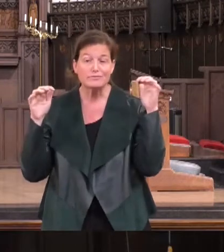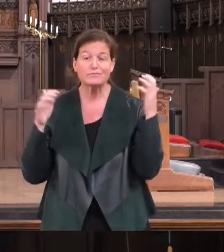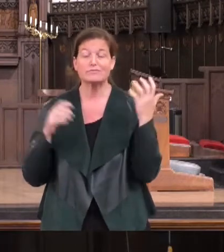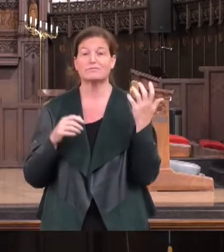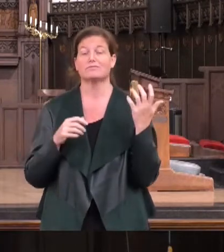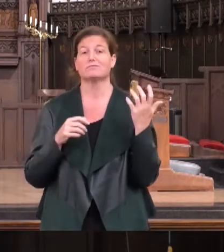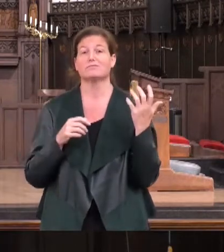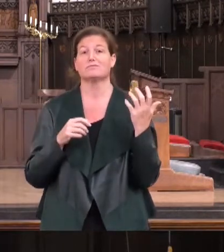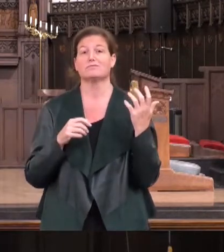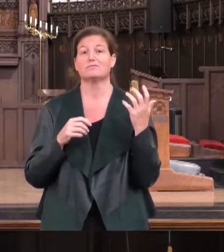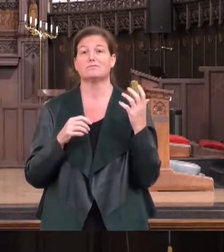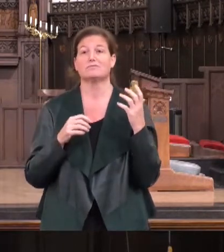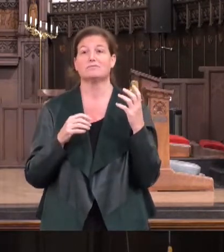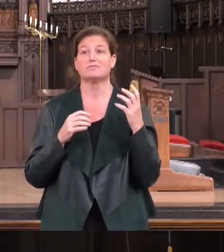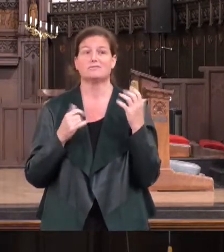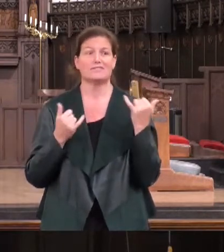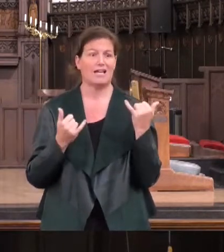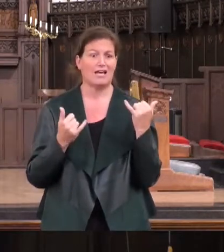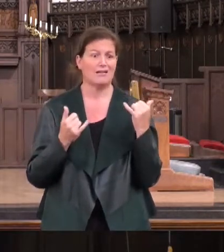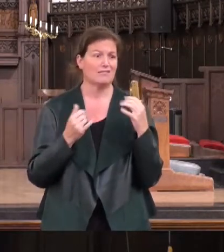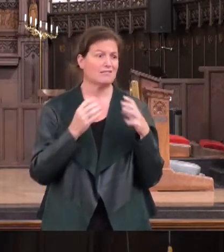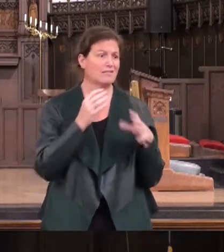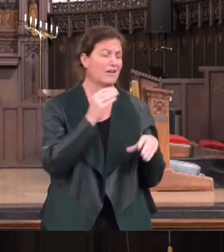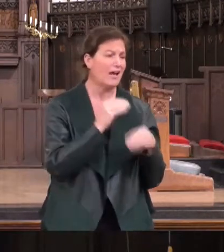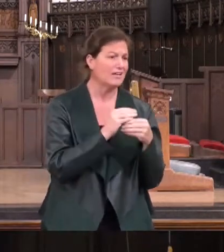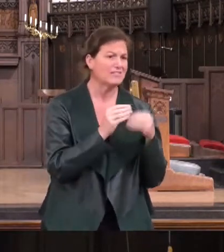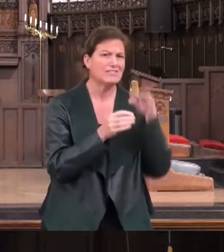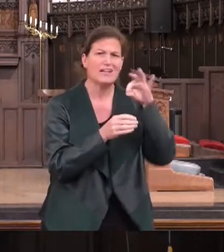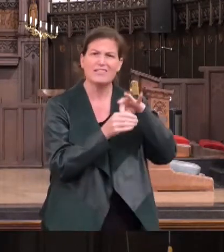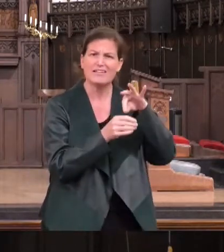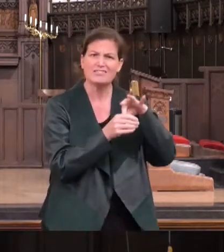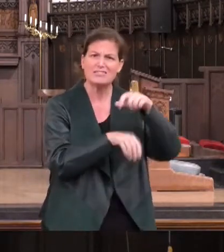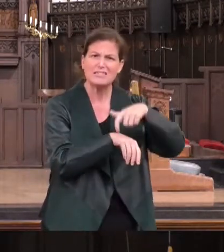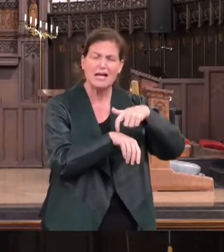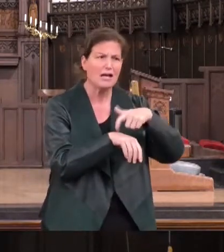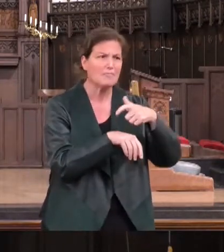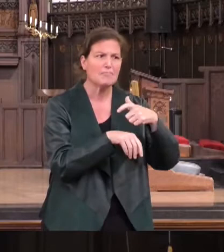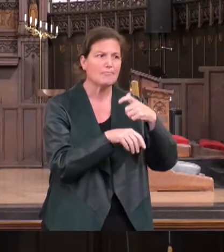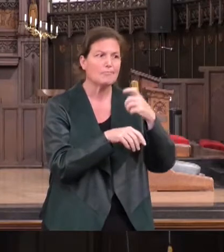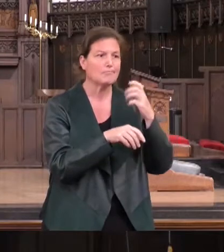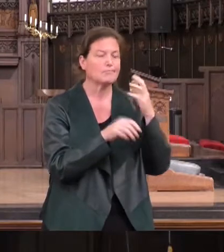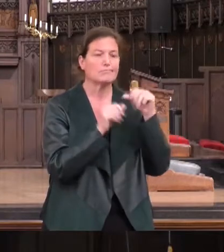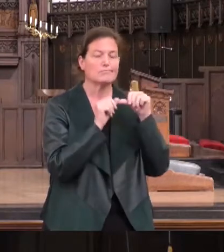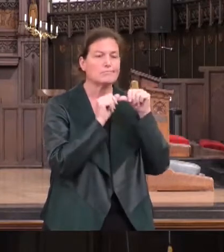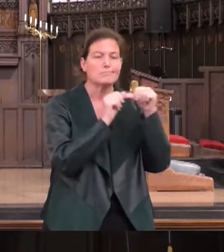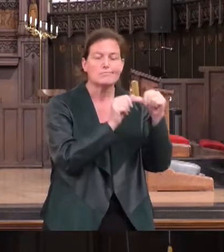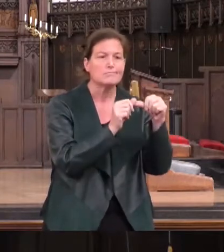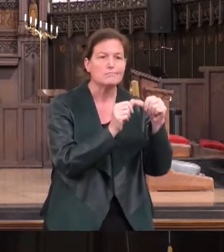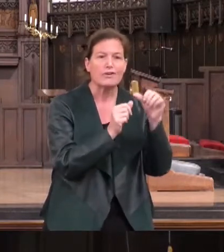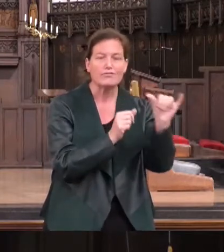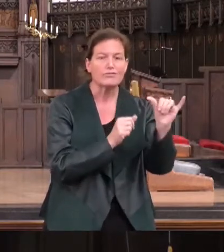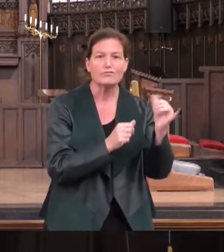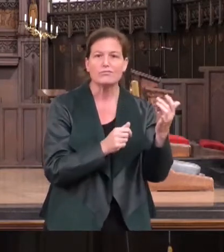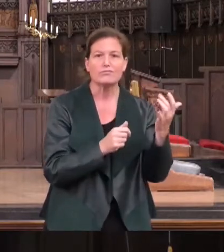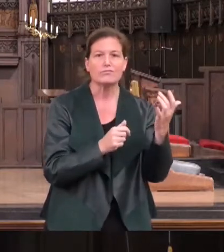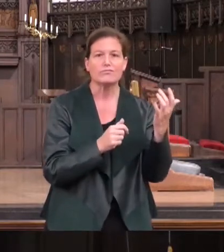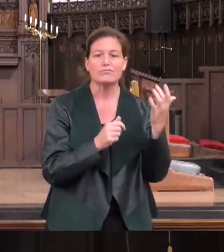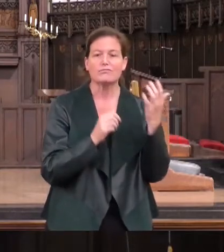Add in an election that does not seem to end. In a deeply divided country